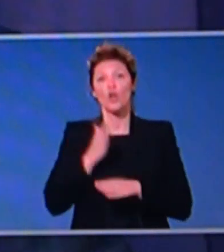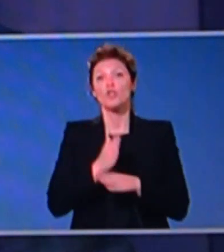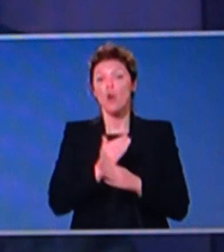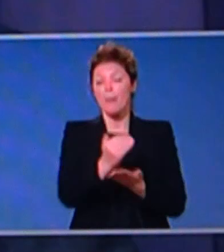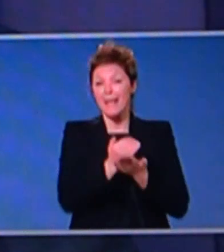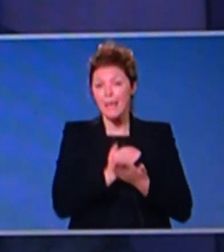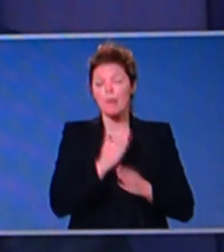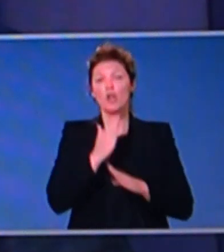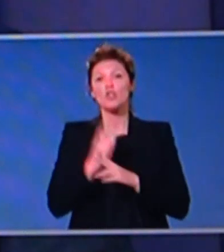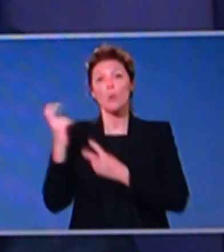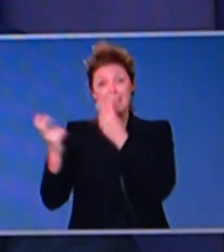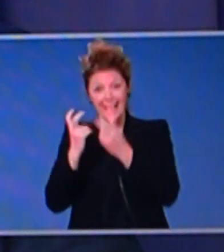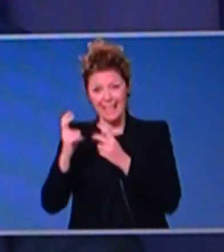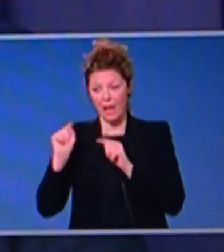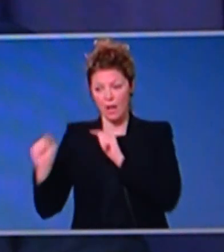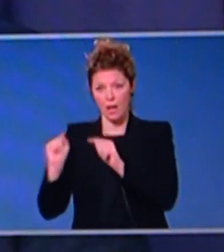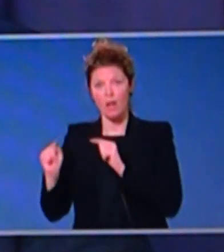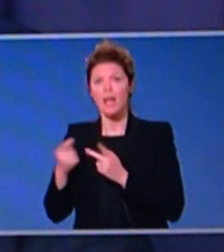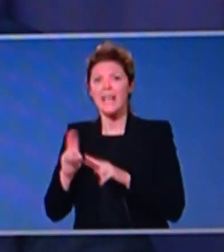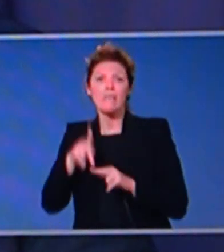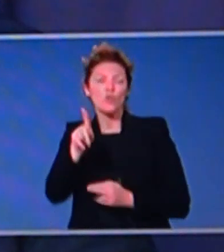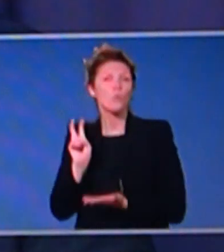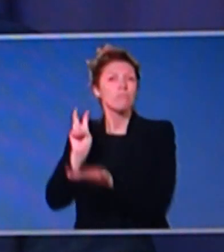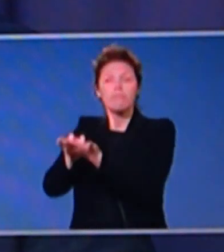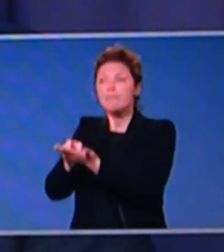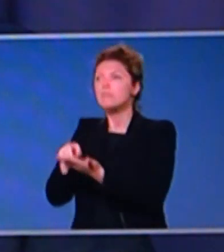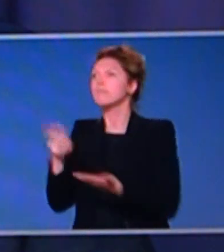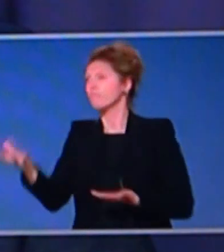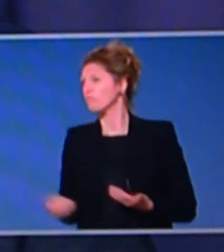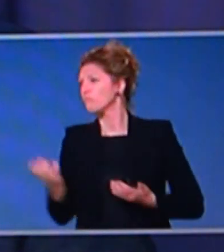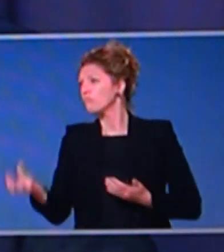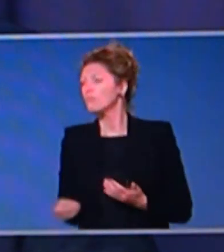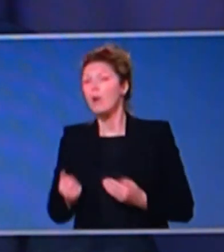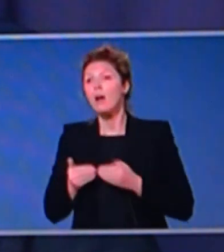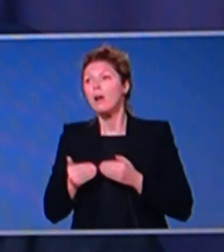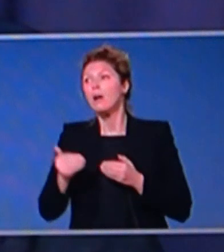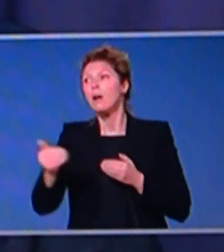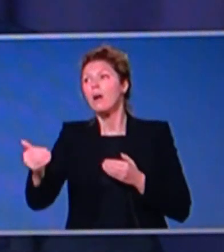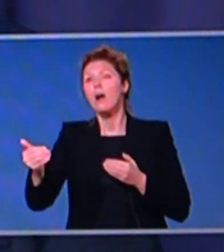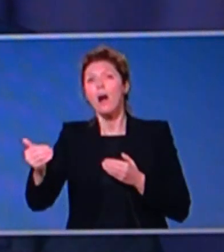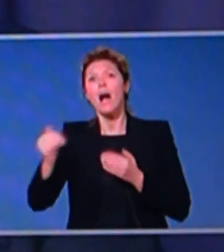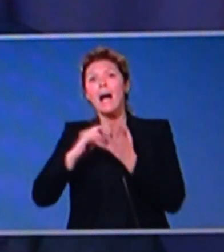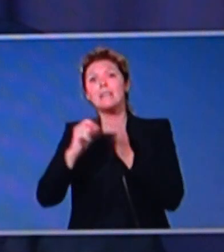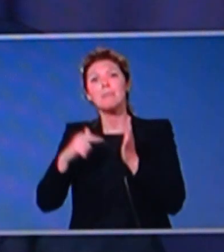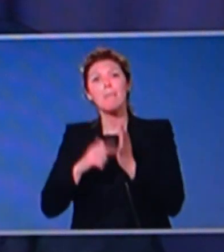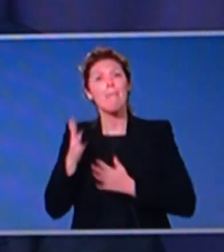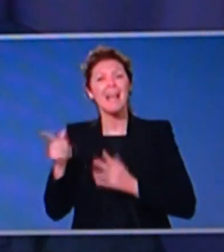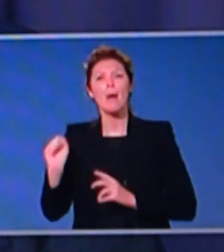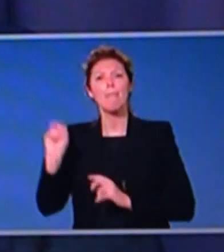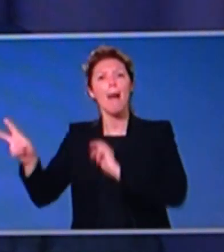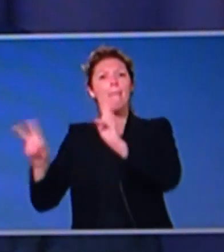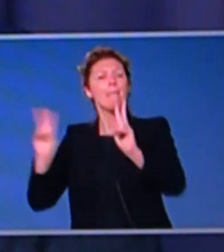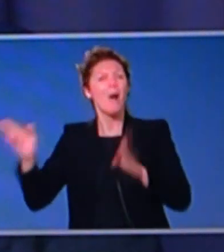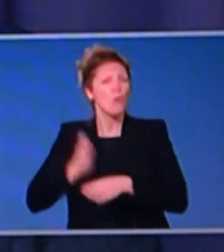JobKeeper back into their jobs. That's what our objective is. That's what we're focused on. That's what our road ahead is about, is to get those Australians